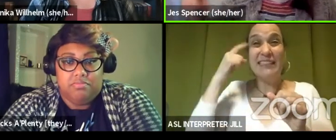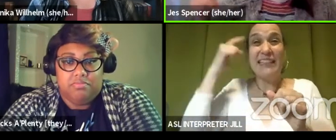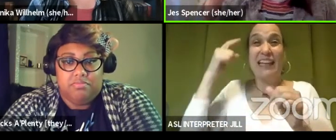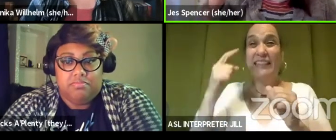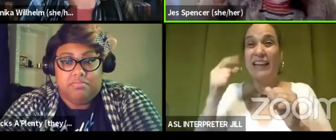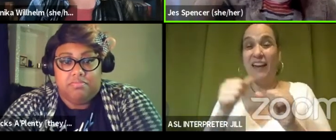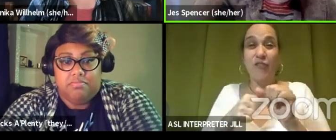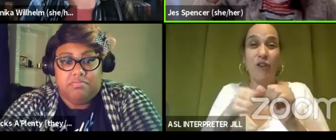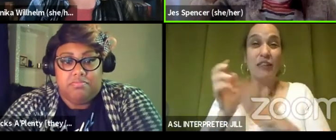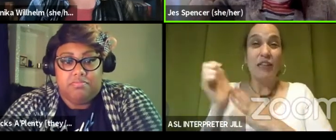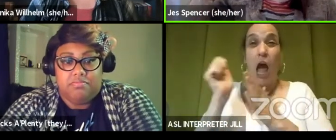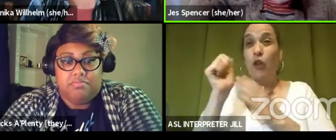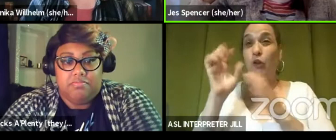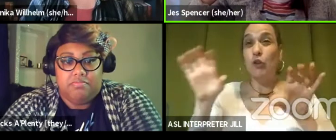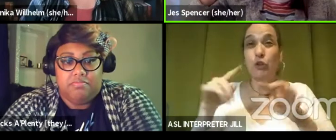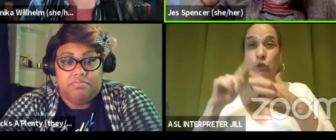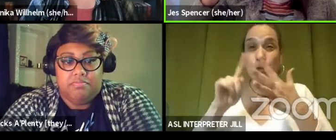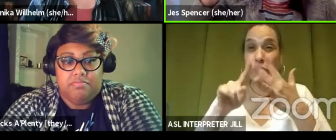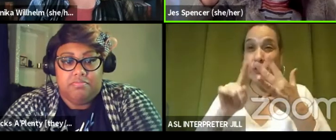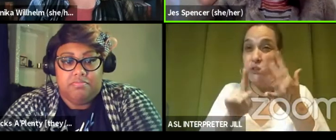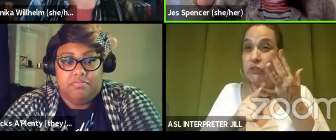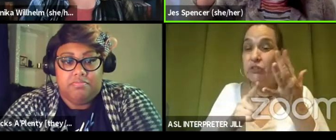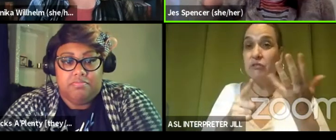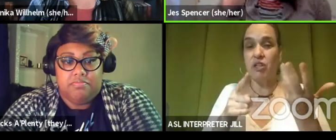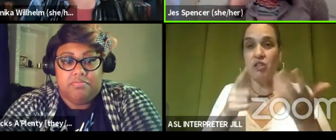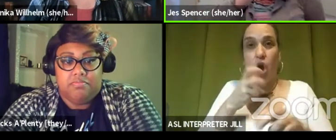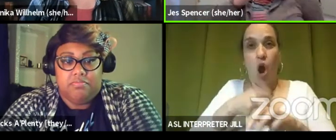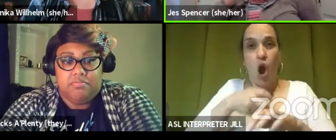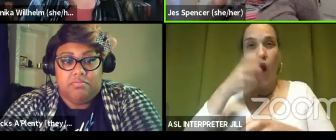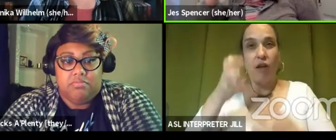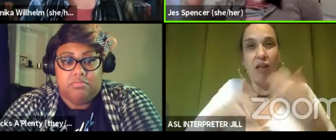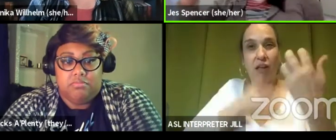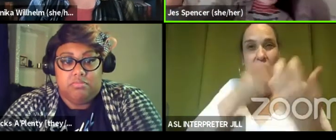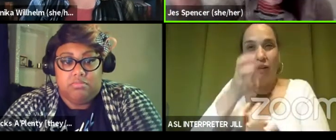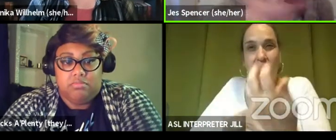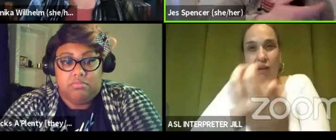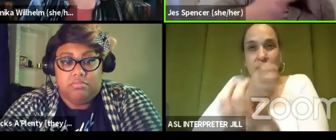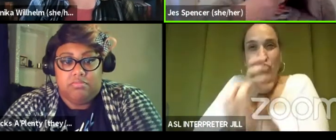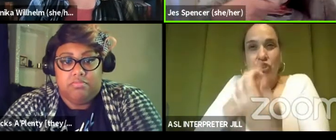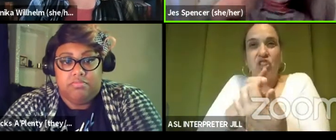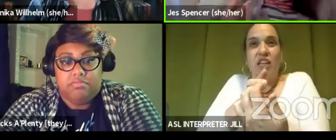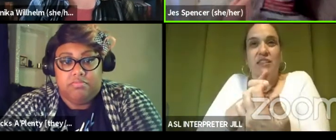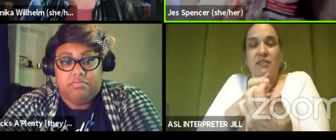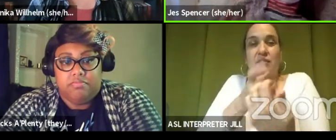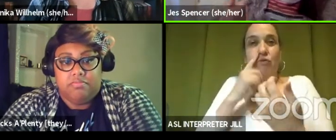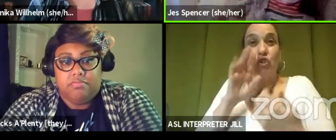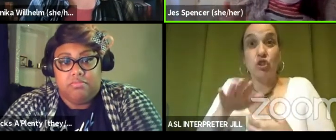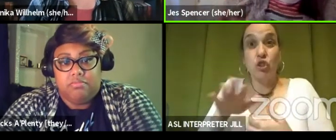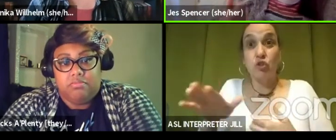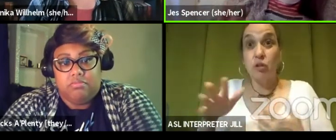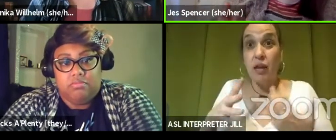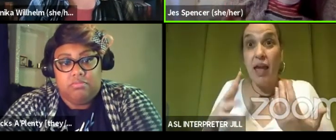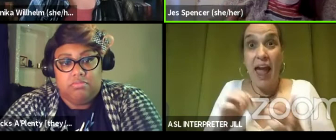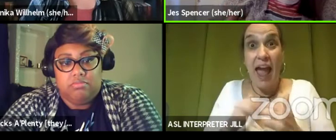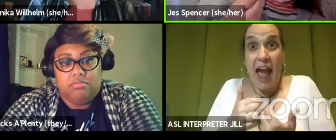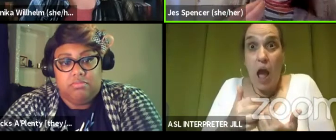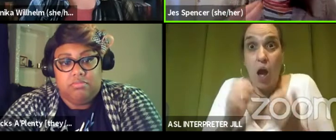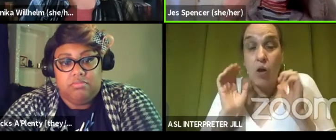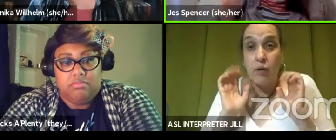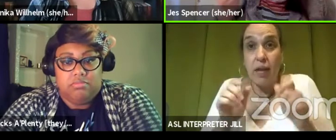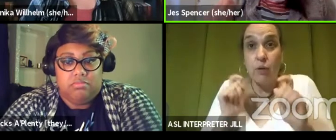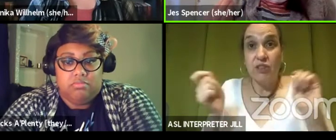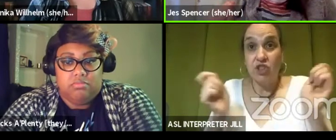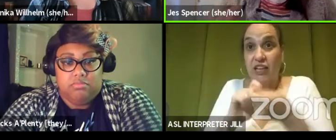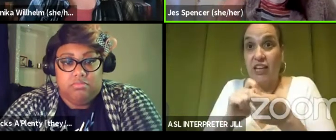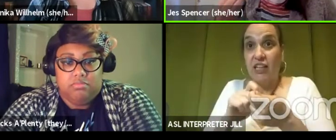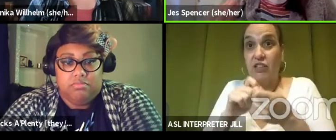doing. And they don't, and it's harder to then adjust and make the big whoop for like, what can this look like now? Where like